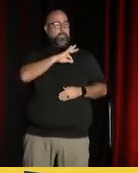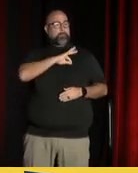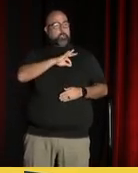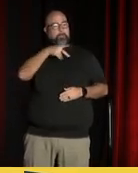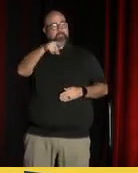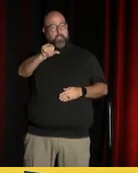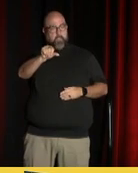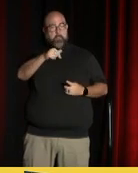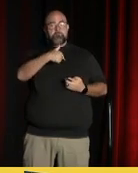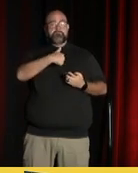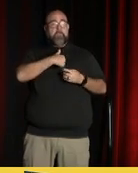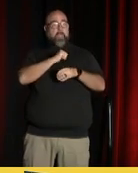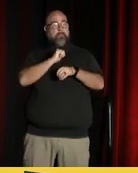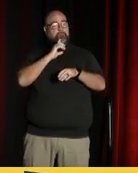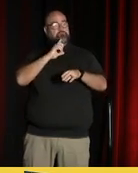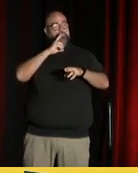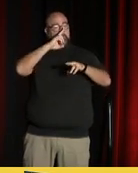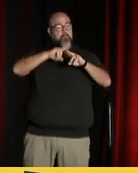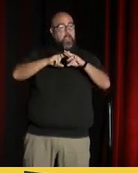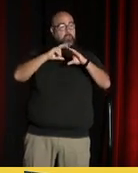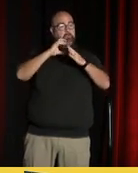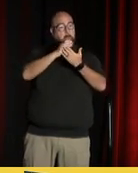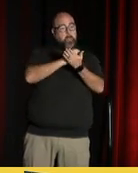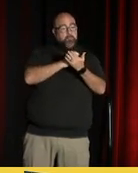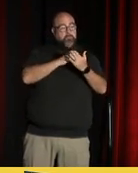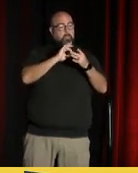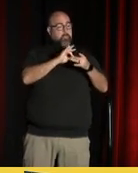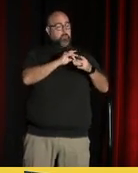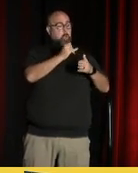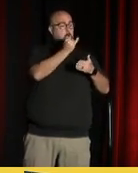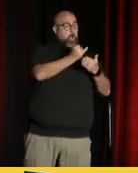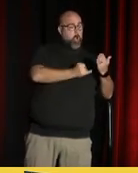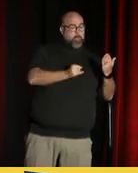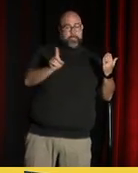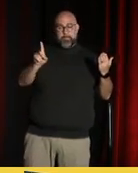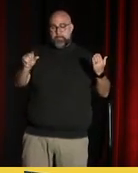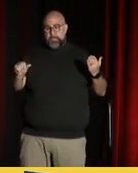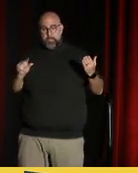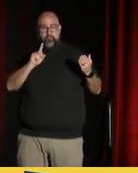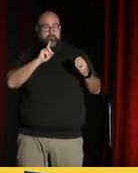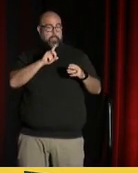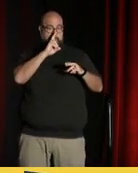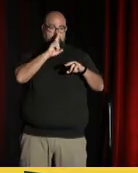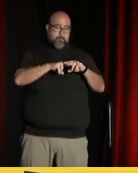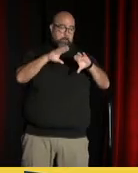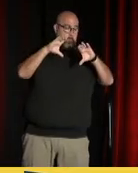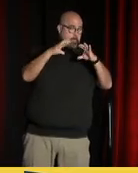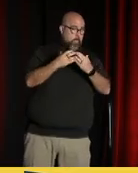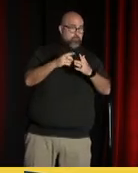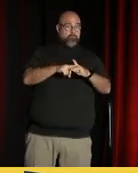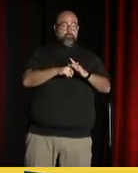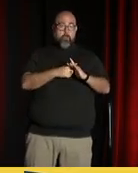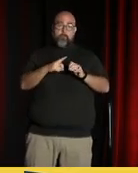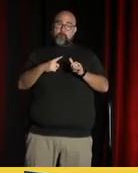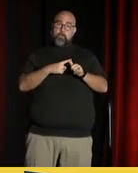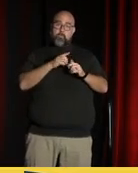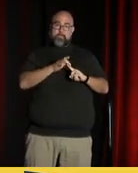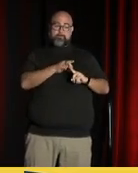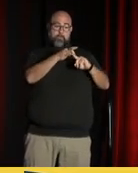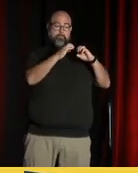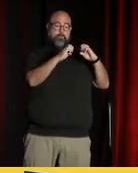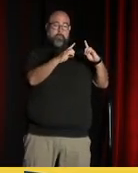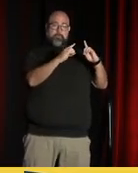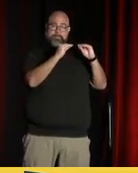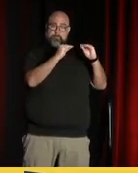really fun course on the intersection of art and disability. It's a really, really fun class that started first for special education